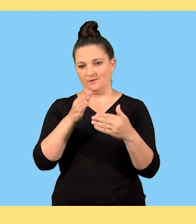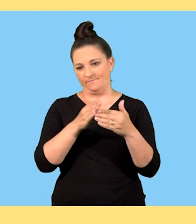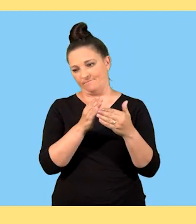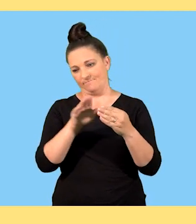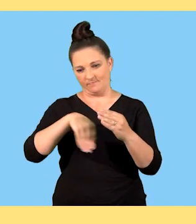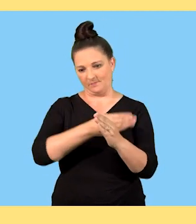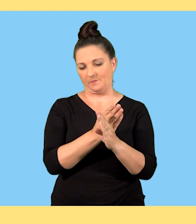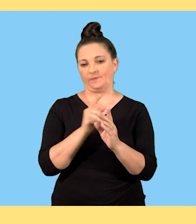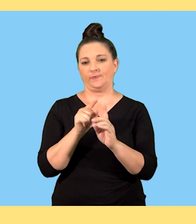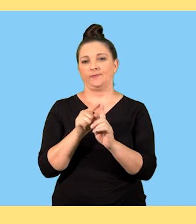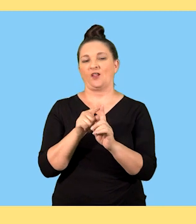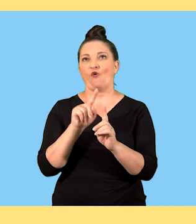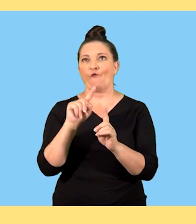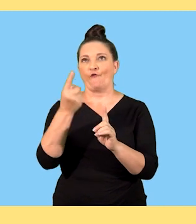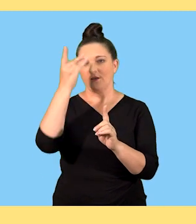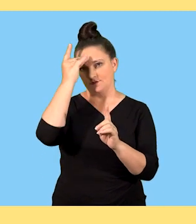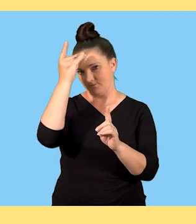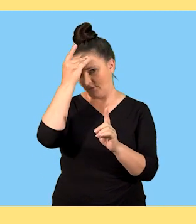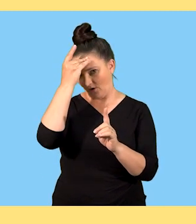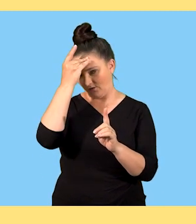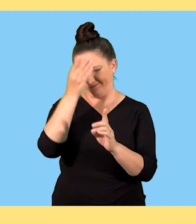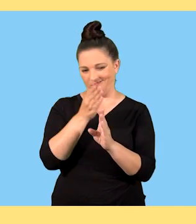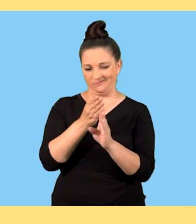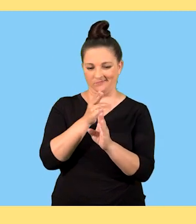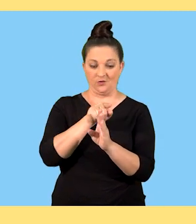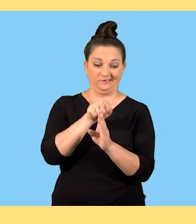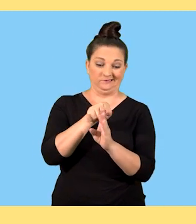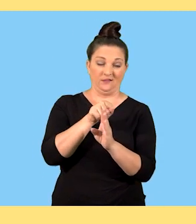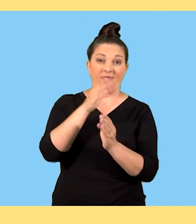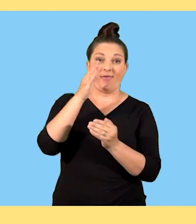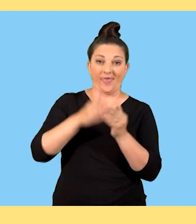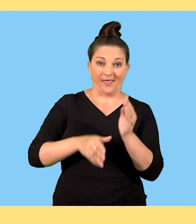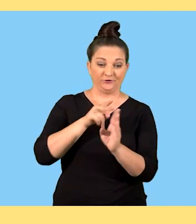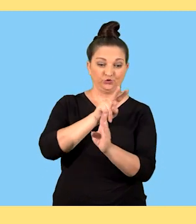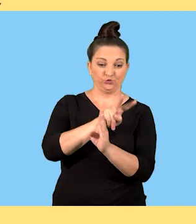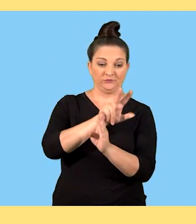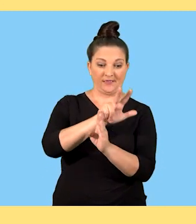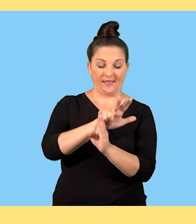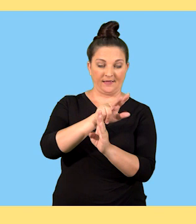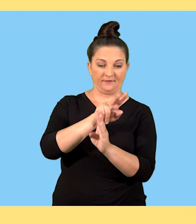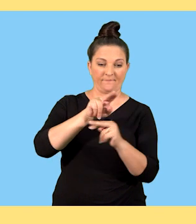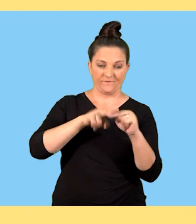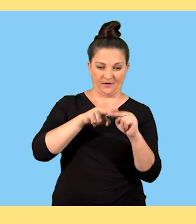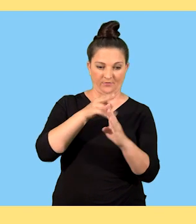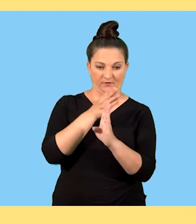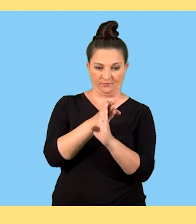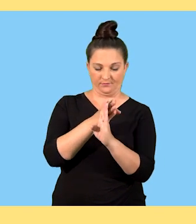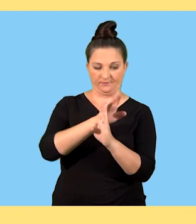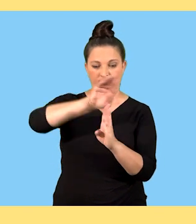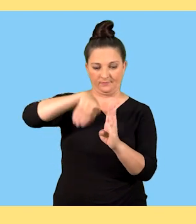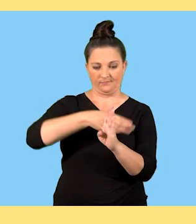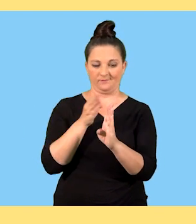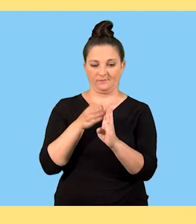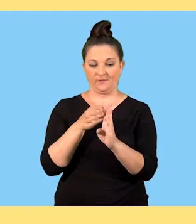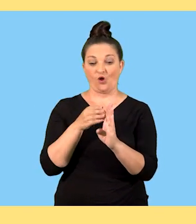March. Hence, it ends on the 28th of February. This insurance